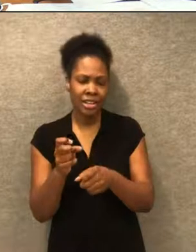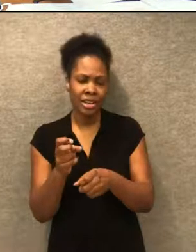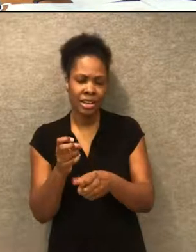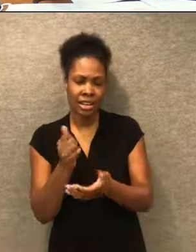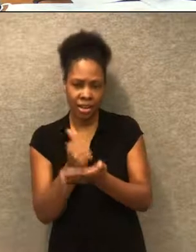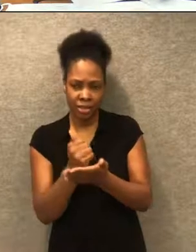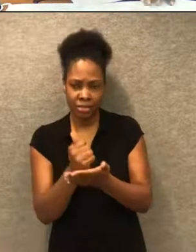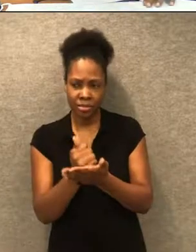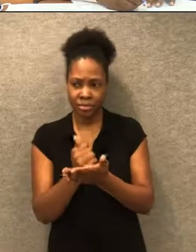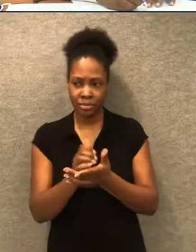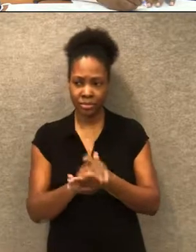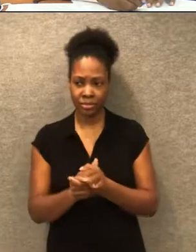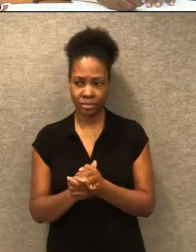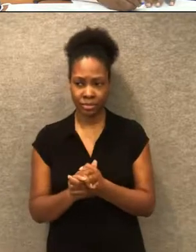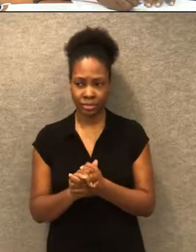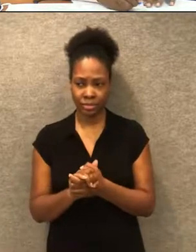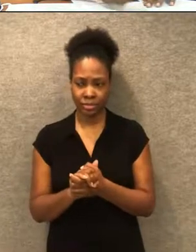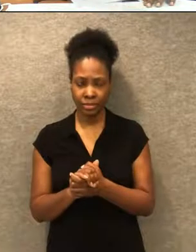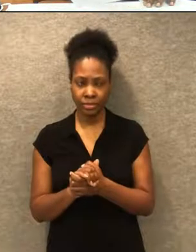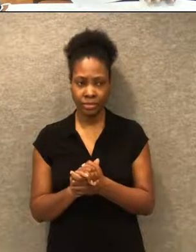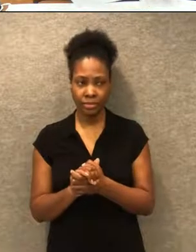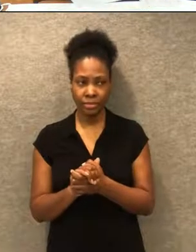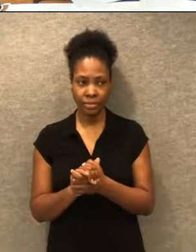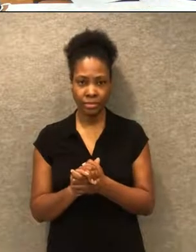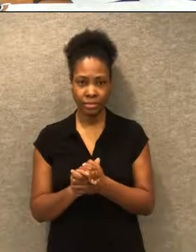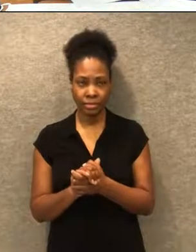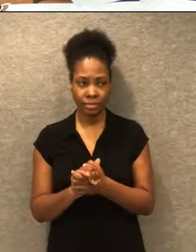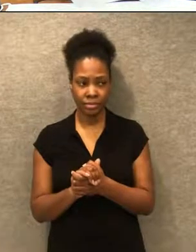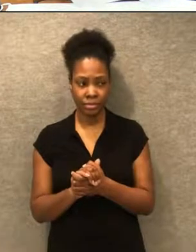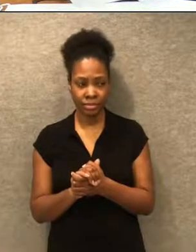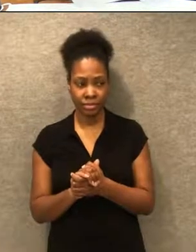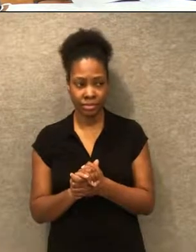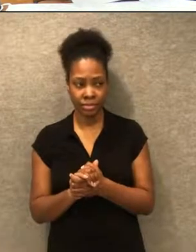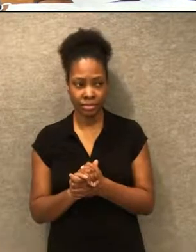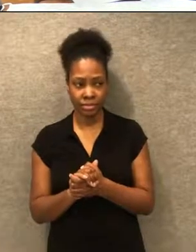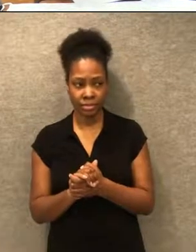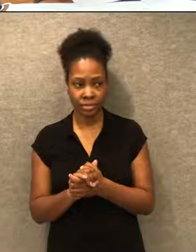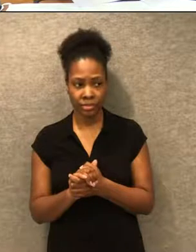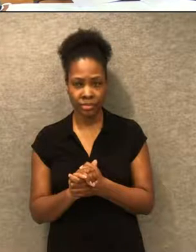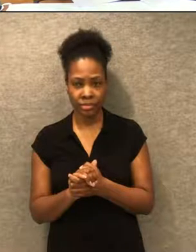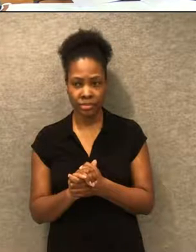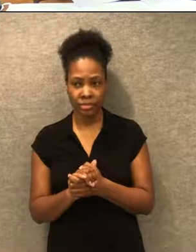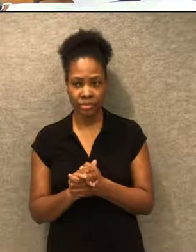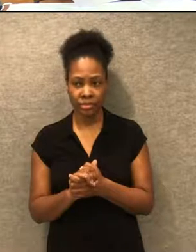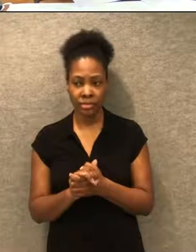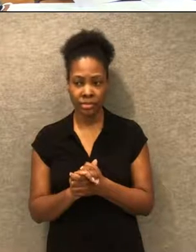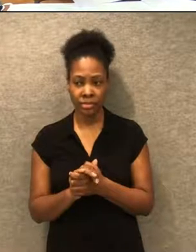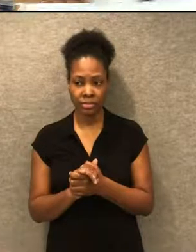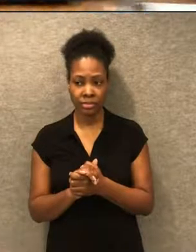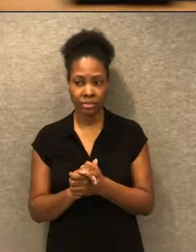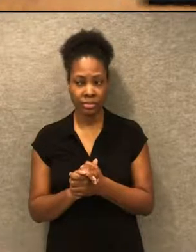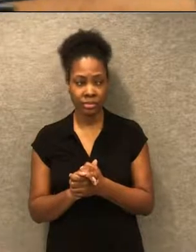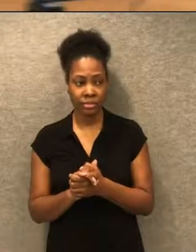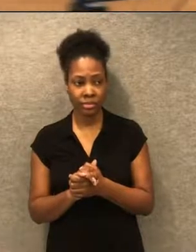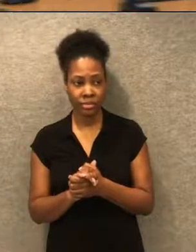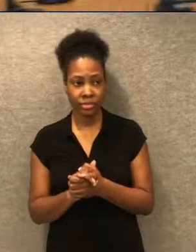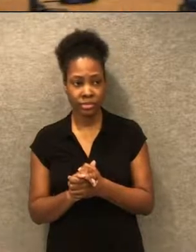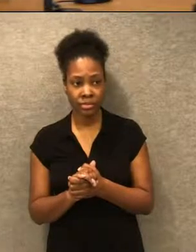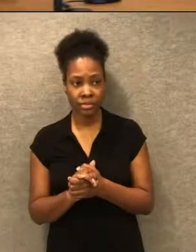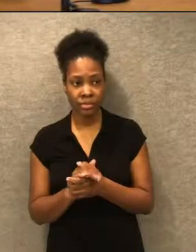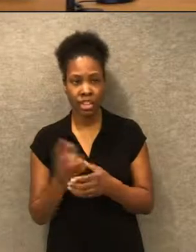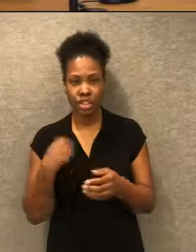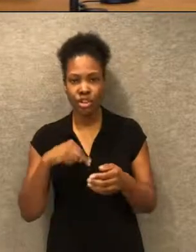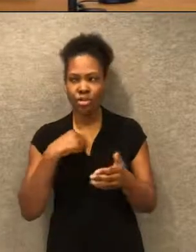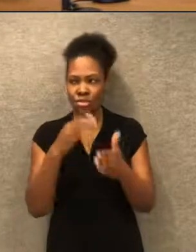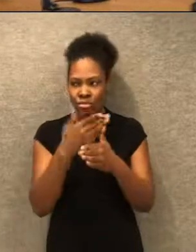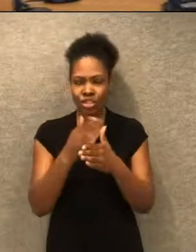access to several resources in the community. Yes, and what we'll do thank is you. We're at the 2-minute mark, Mayor. We'll also share okay. that